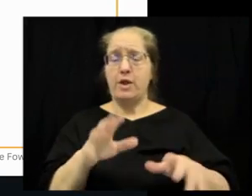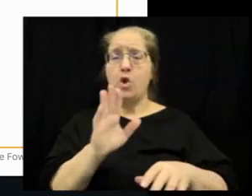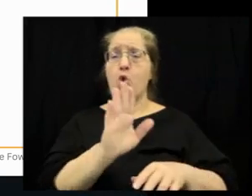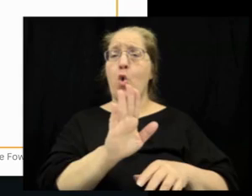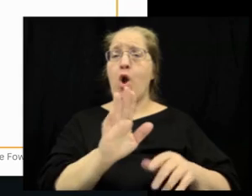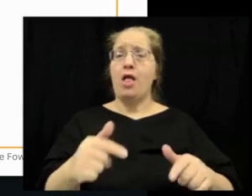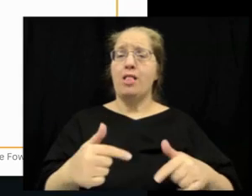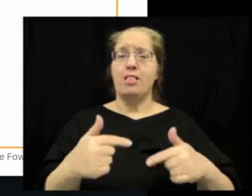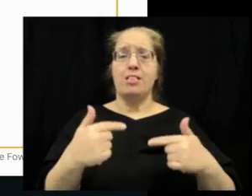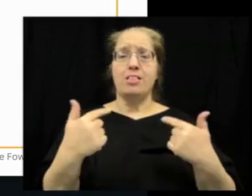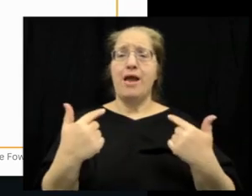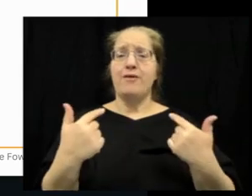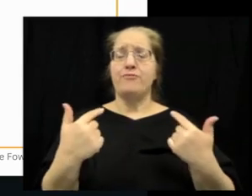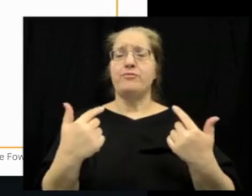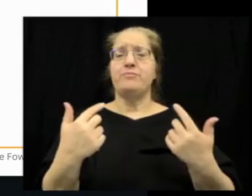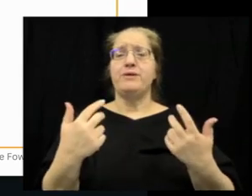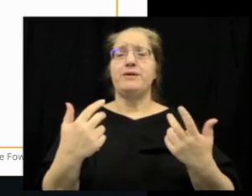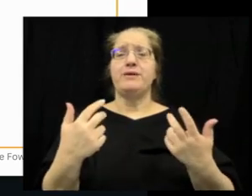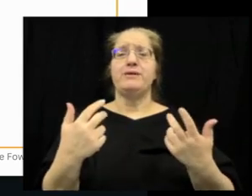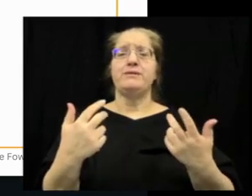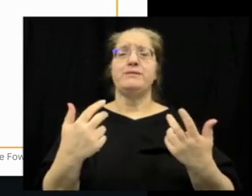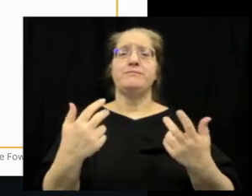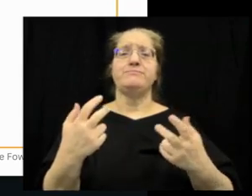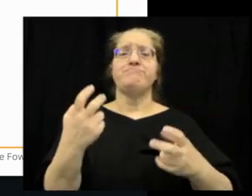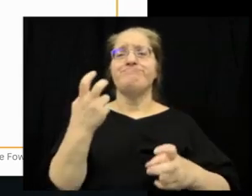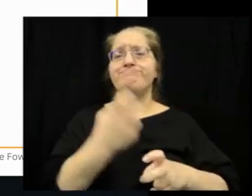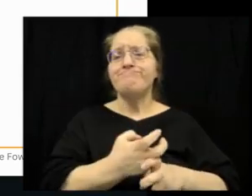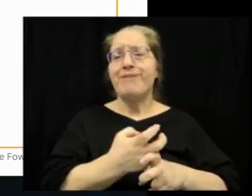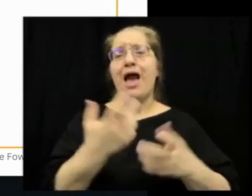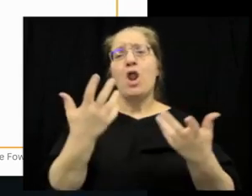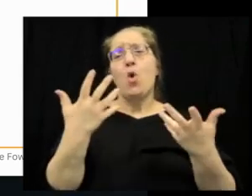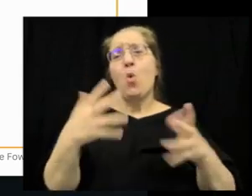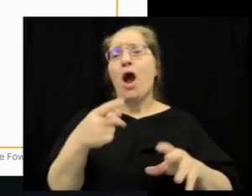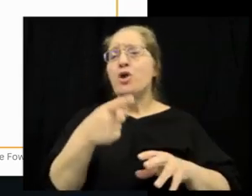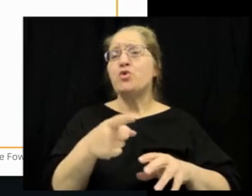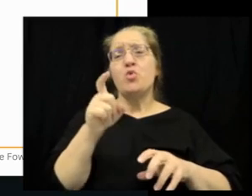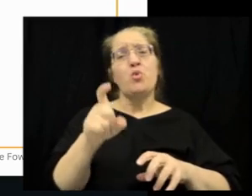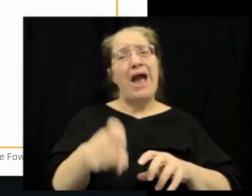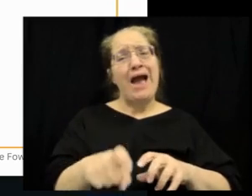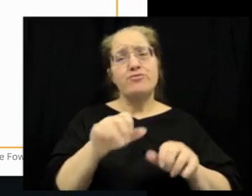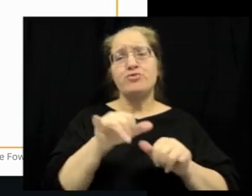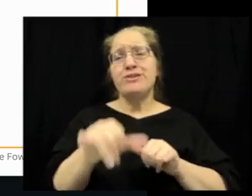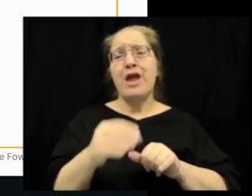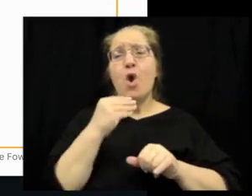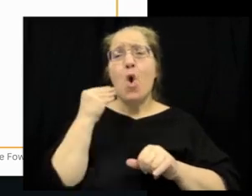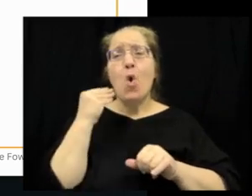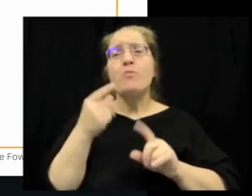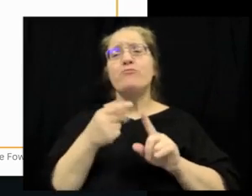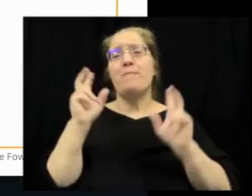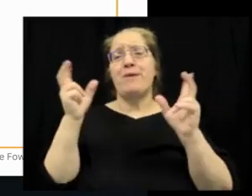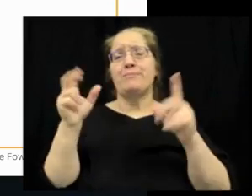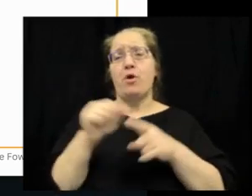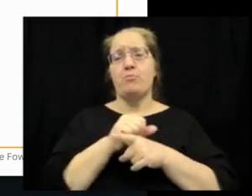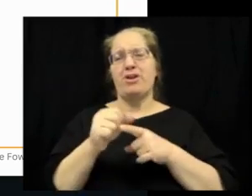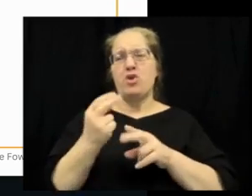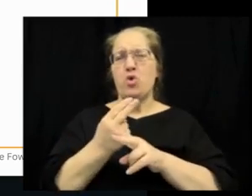to be impeded. I don't want you to have to stay home from basketball practice. Use the thing that you know they want